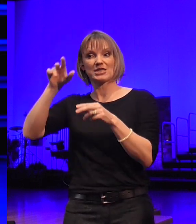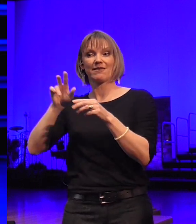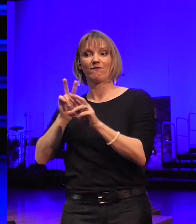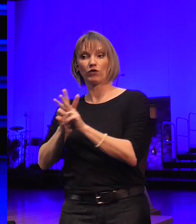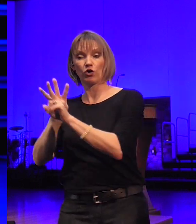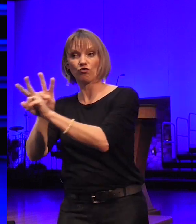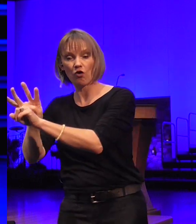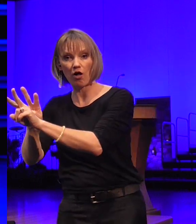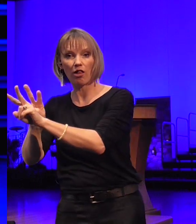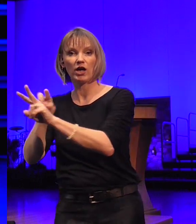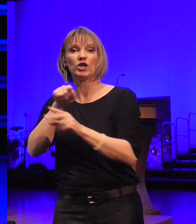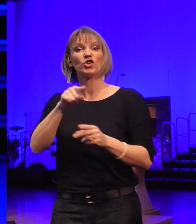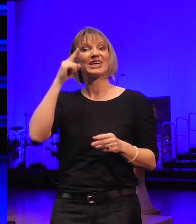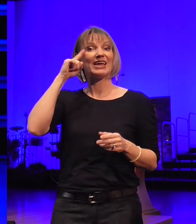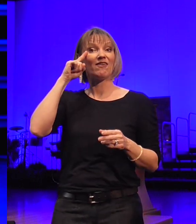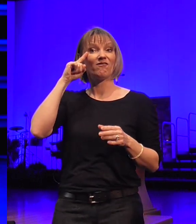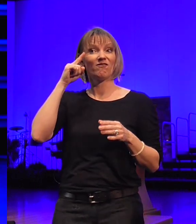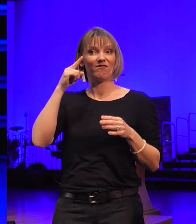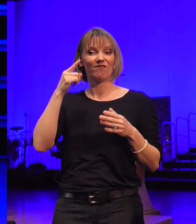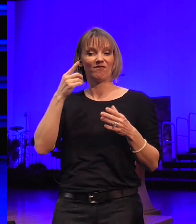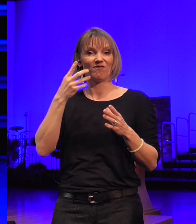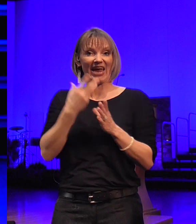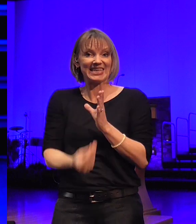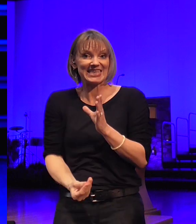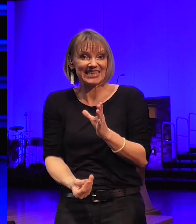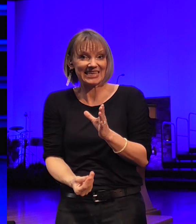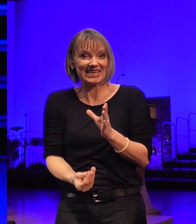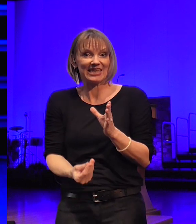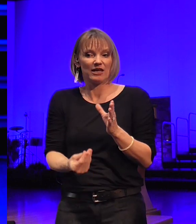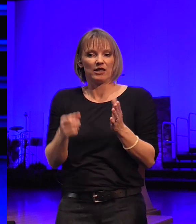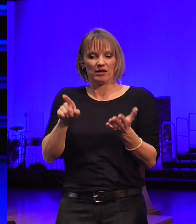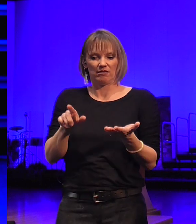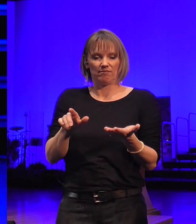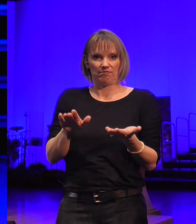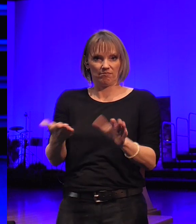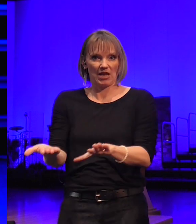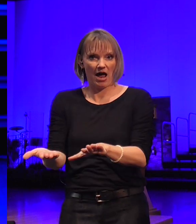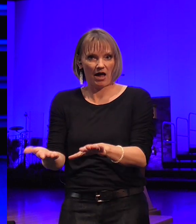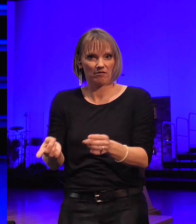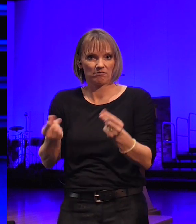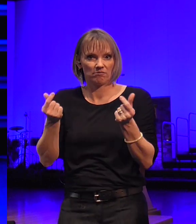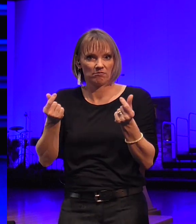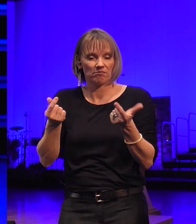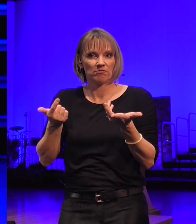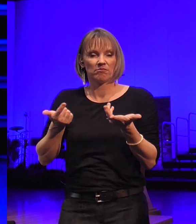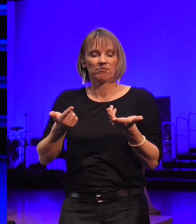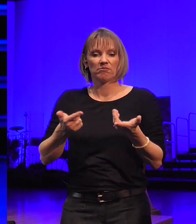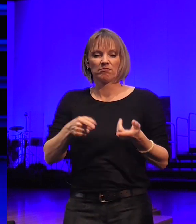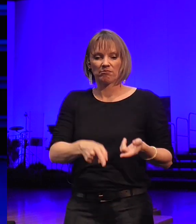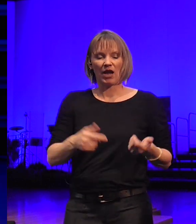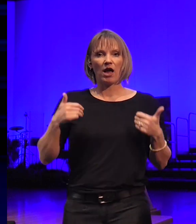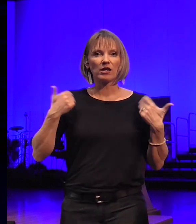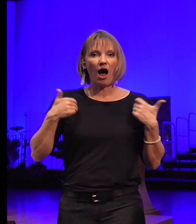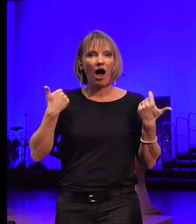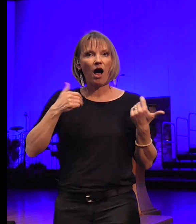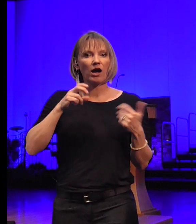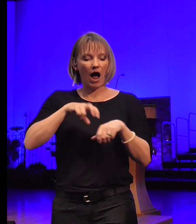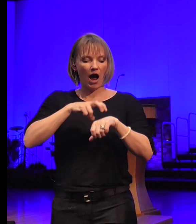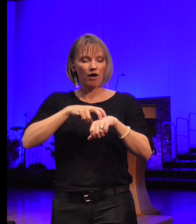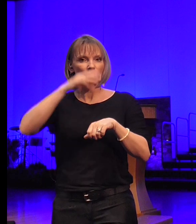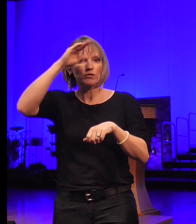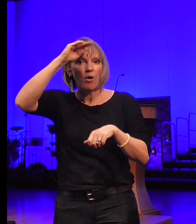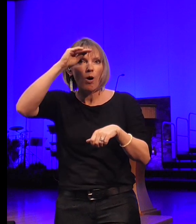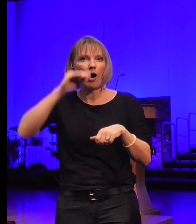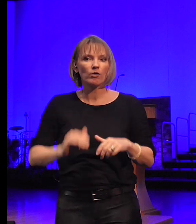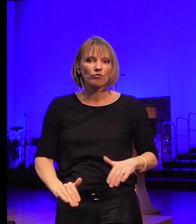came back to life. What a hole to be created. This young Irish boy growing